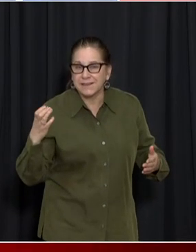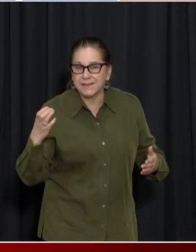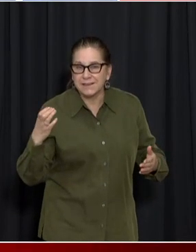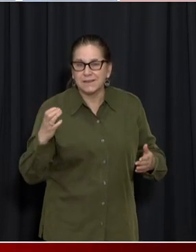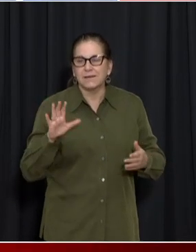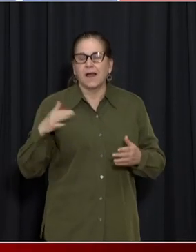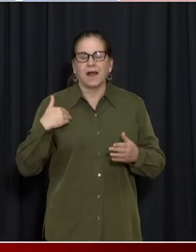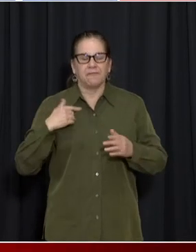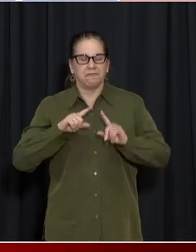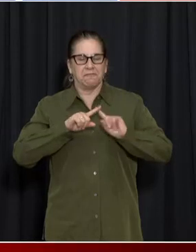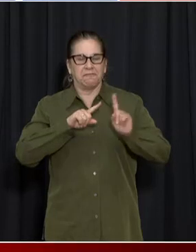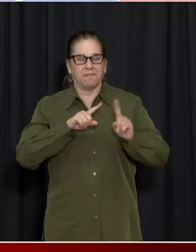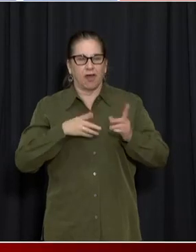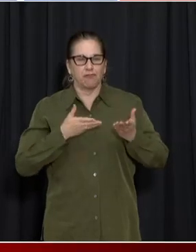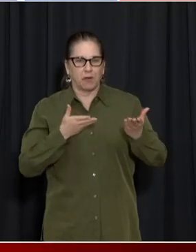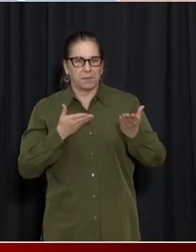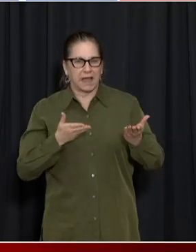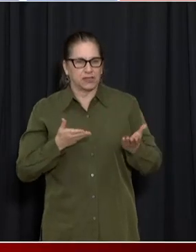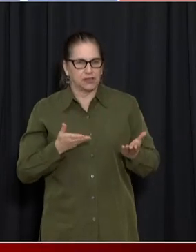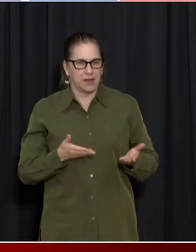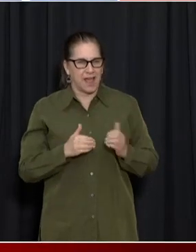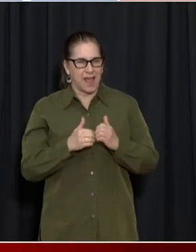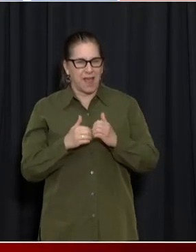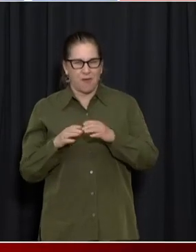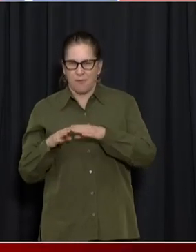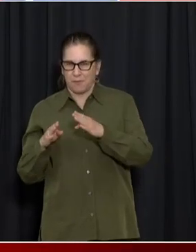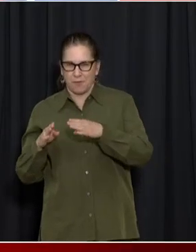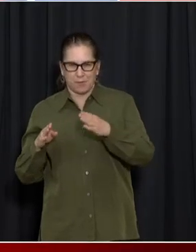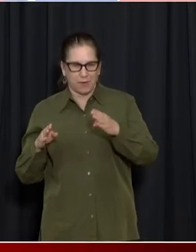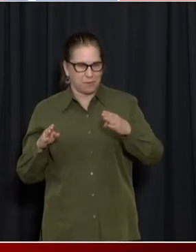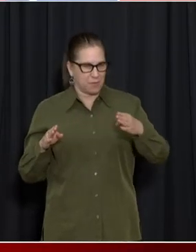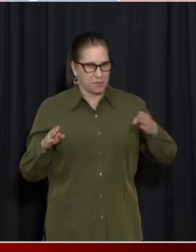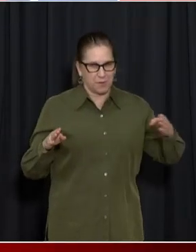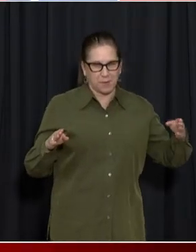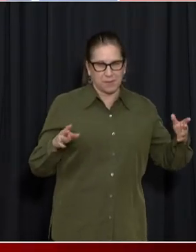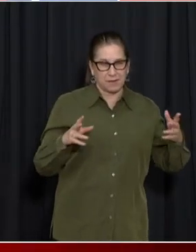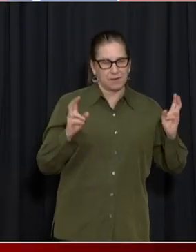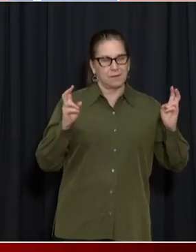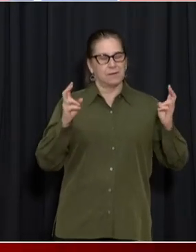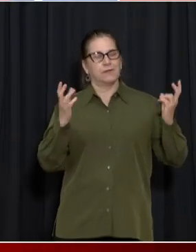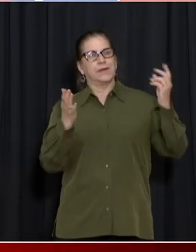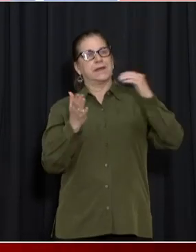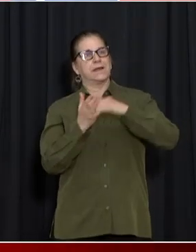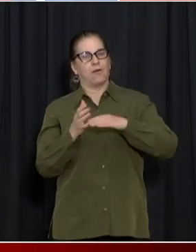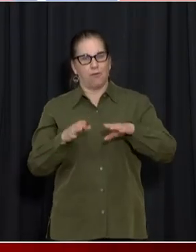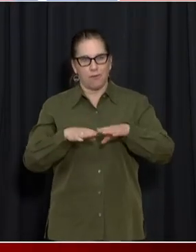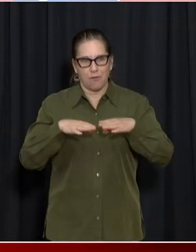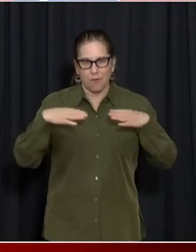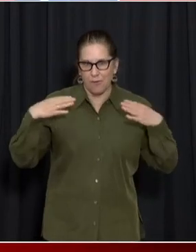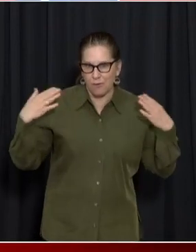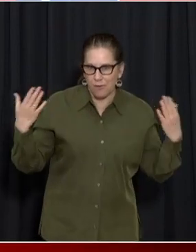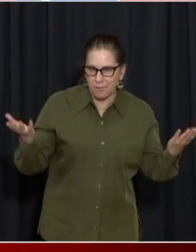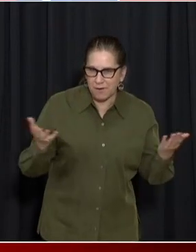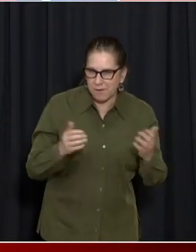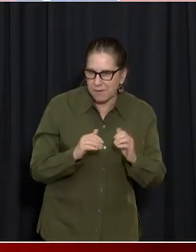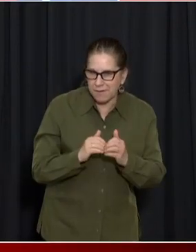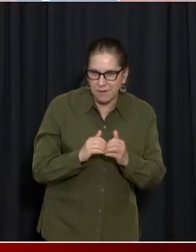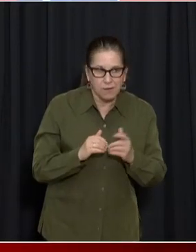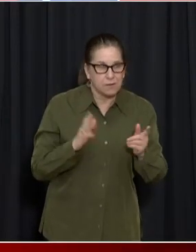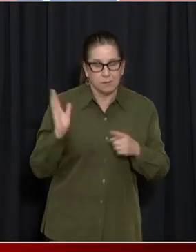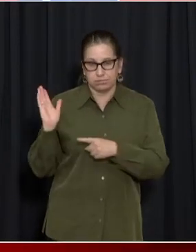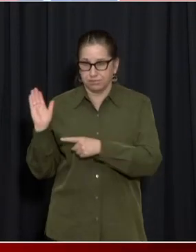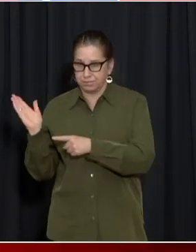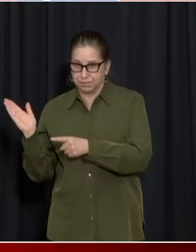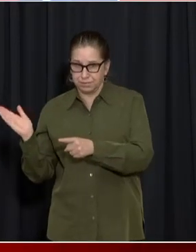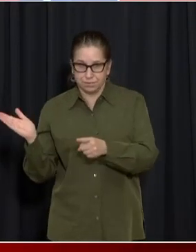on how to reopen Washington, D.C. Following their presentation, I will provide